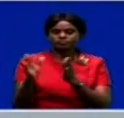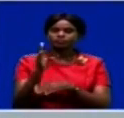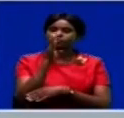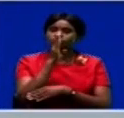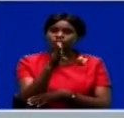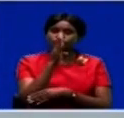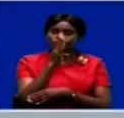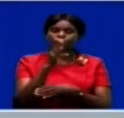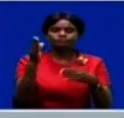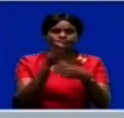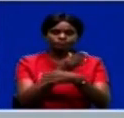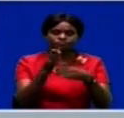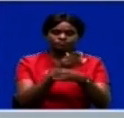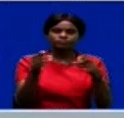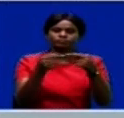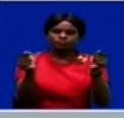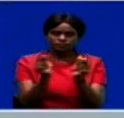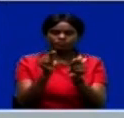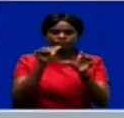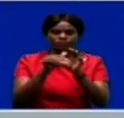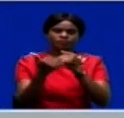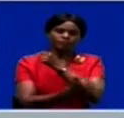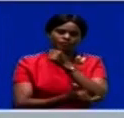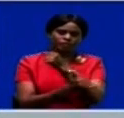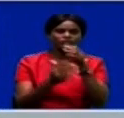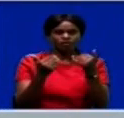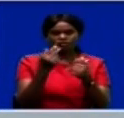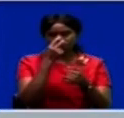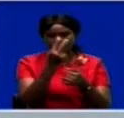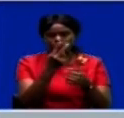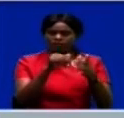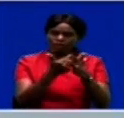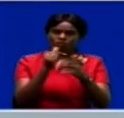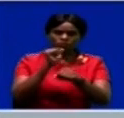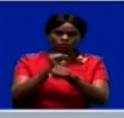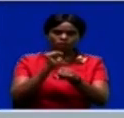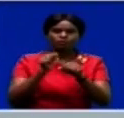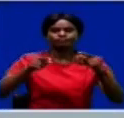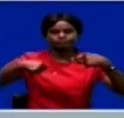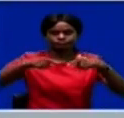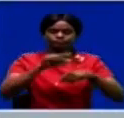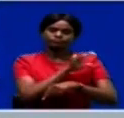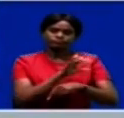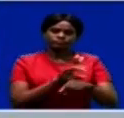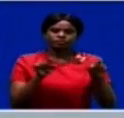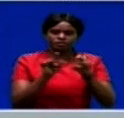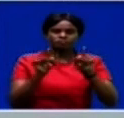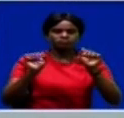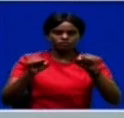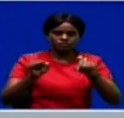the Belgium-Luxembourg Chamber of Commerce is in the country to look for partnerships with local companies and possible